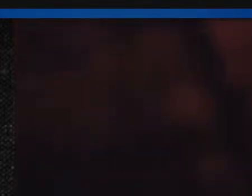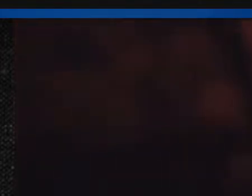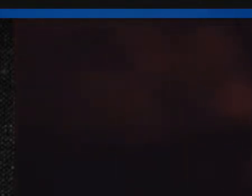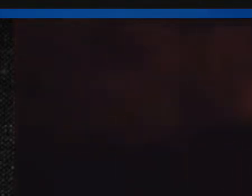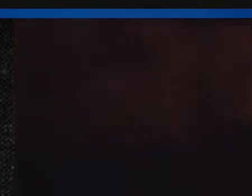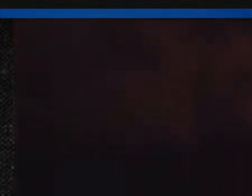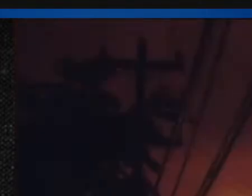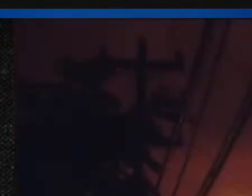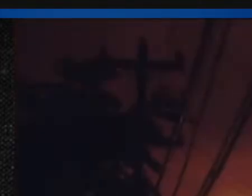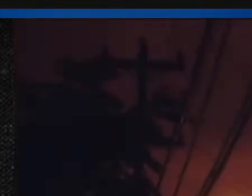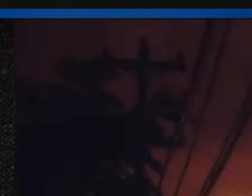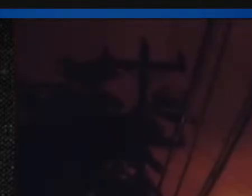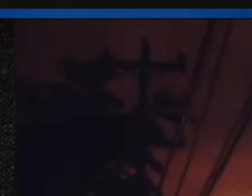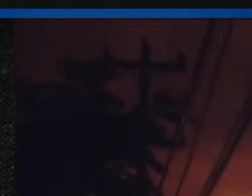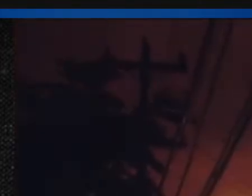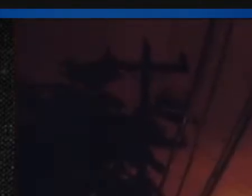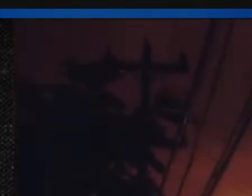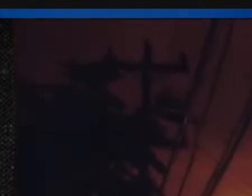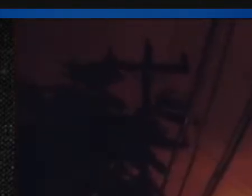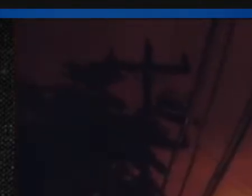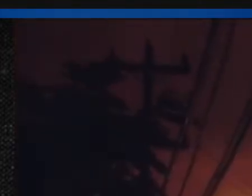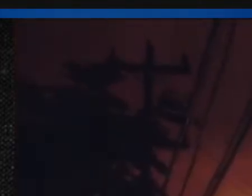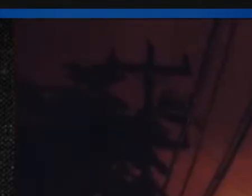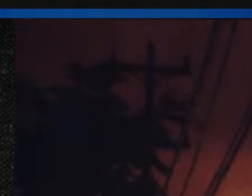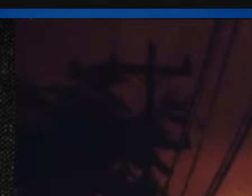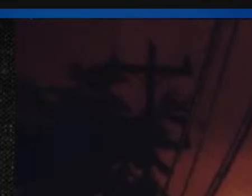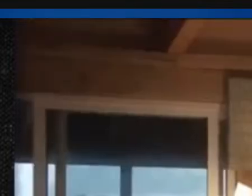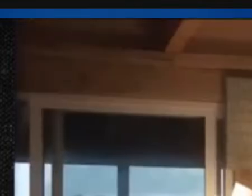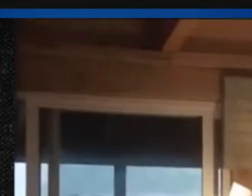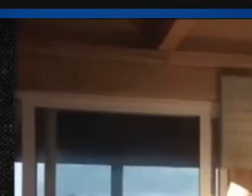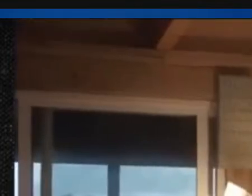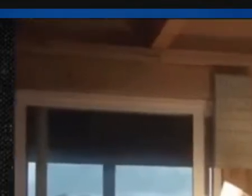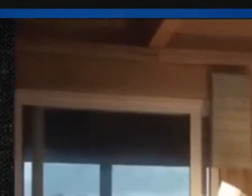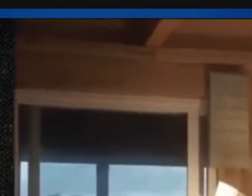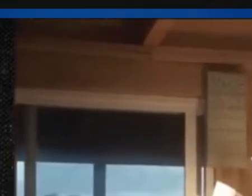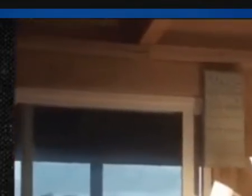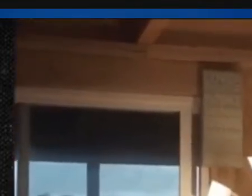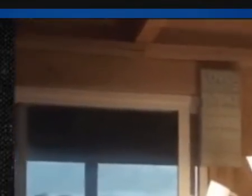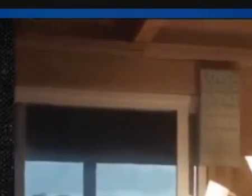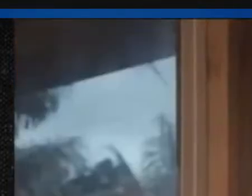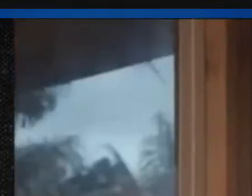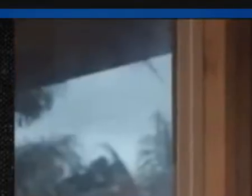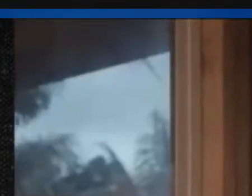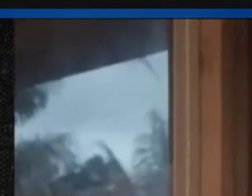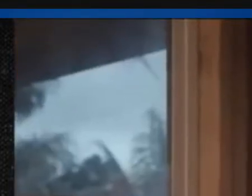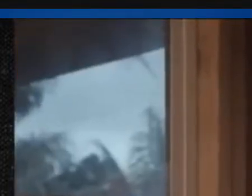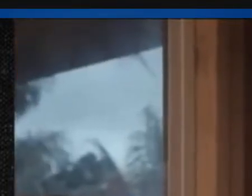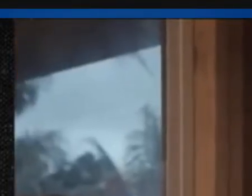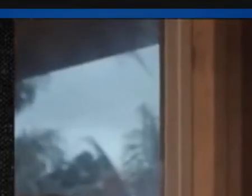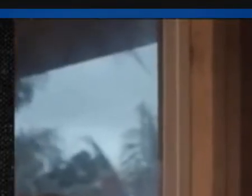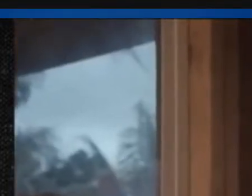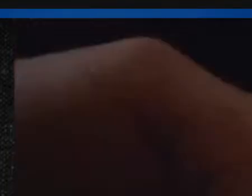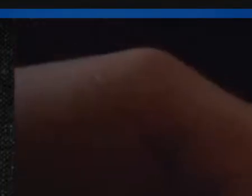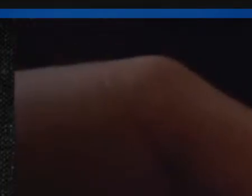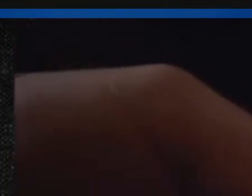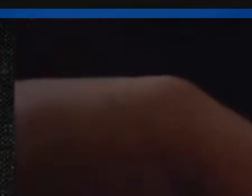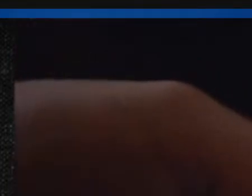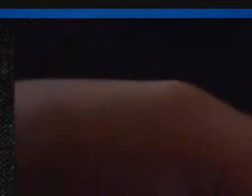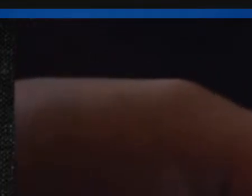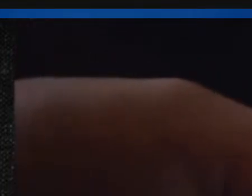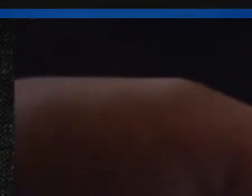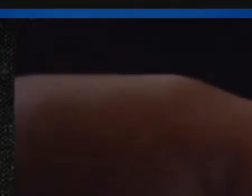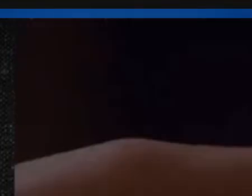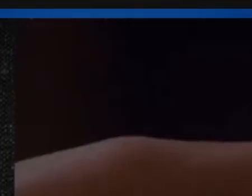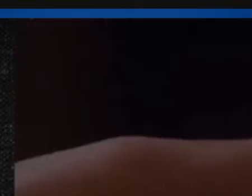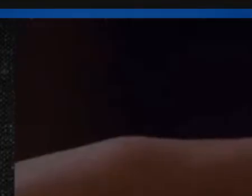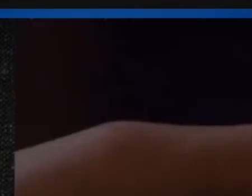neighborhood. Thousands of people were evacuated from their homes. I started the Hawaii Tracker Facebook group to help people understand what's going on and